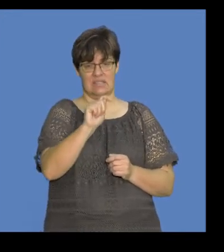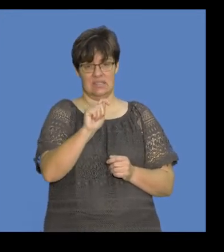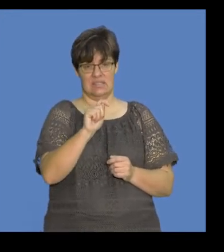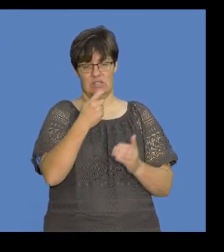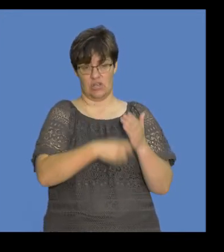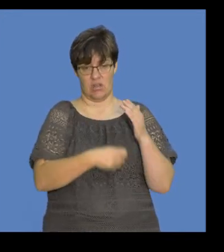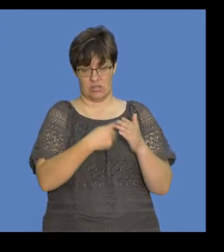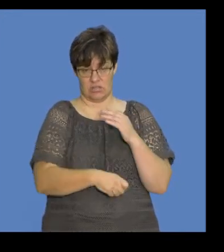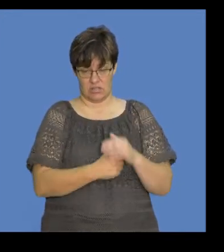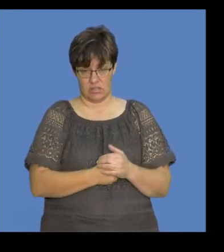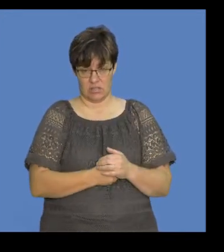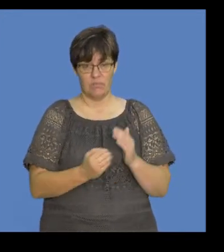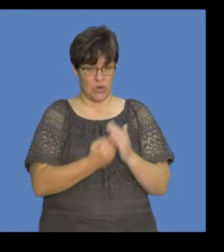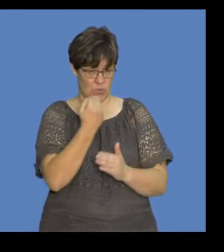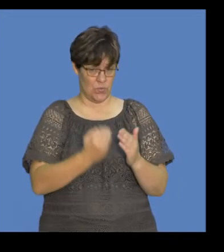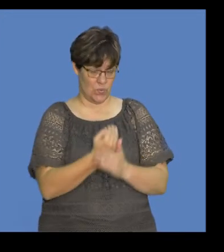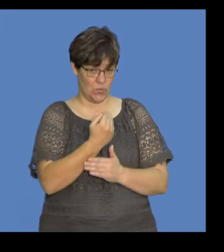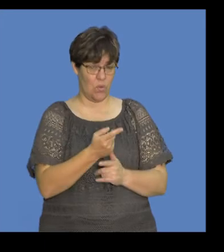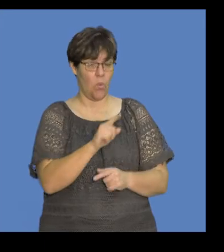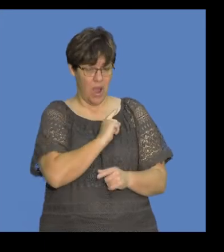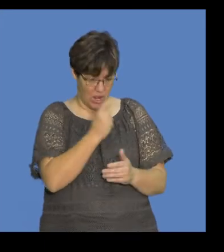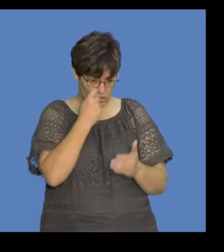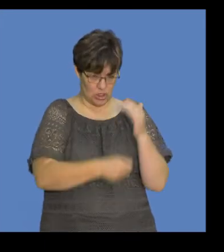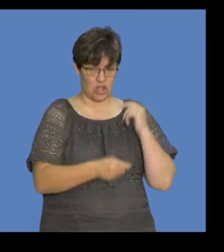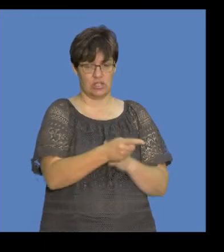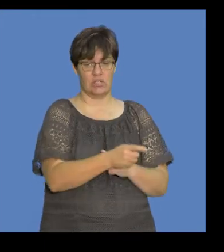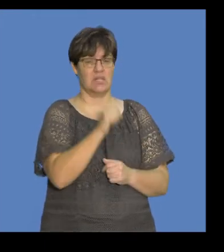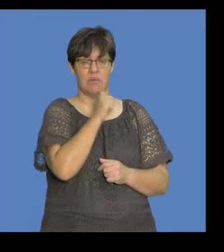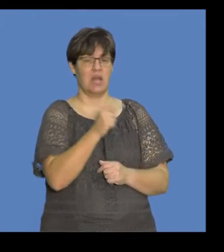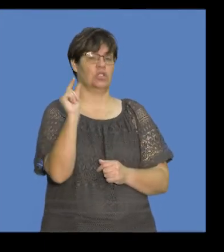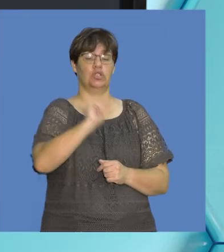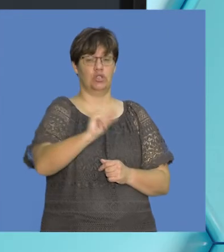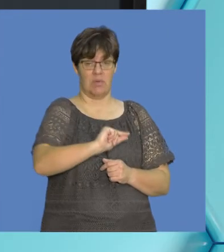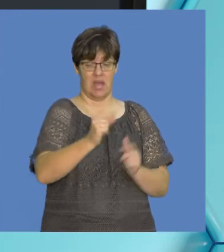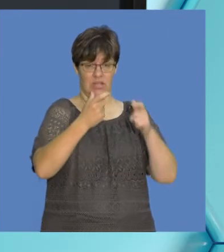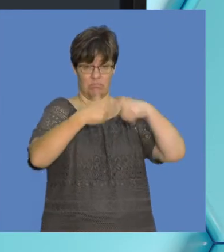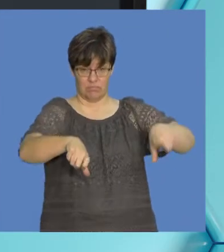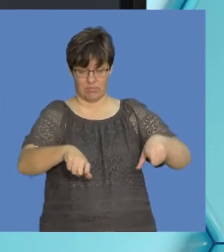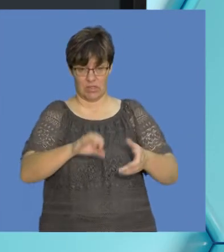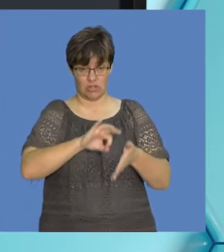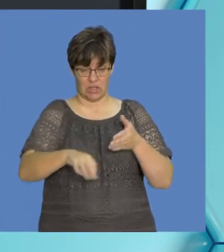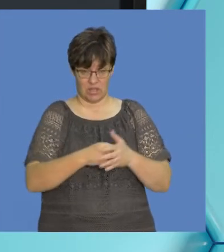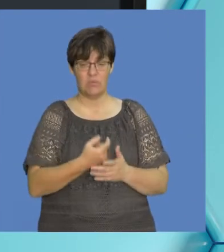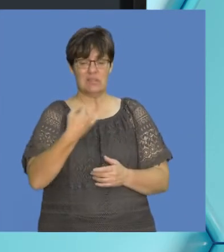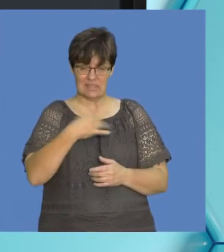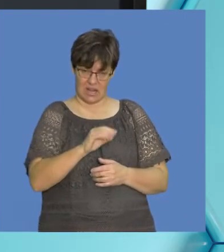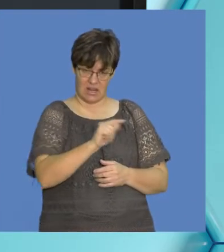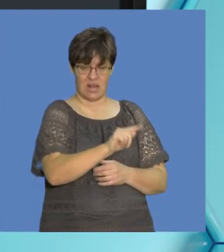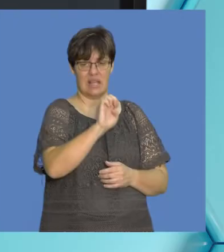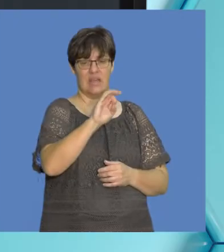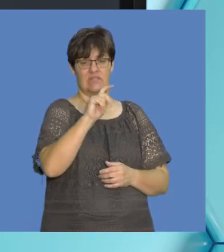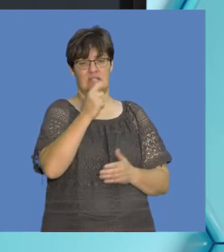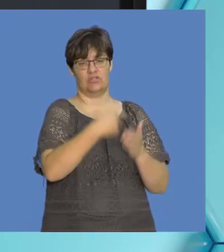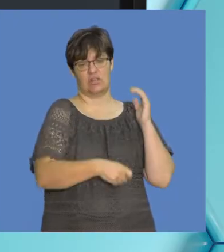new, right? Because the bank's going to charge you. Although it's cheaper than a checkbook, you're still going to pay for an EFT